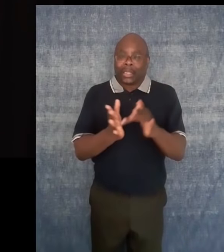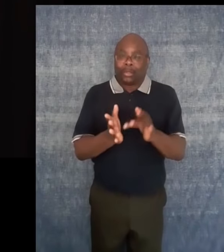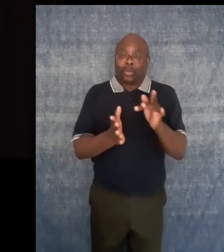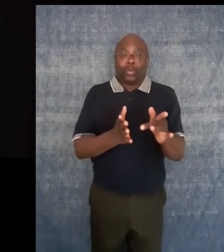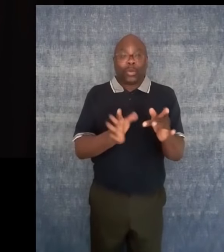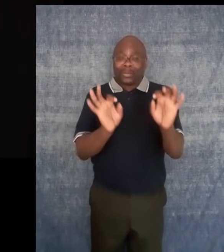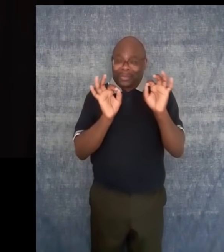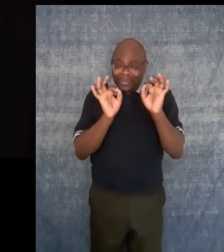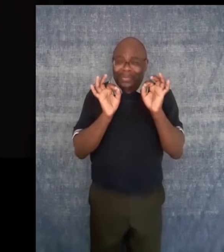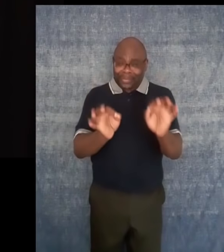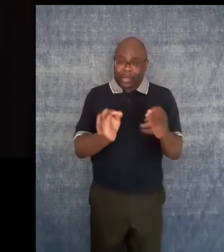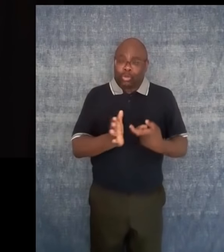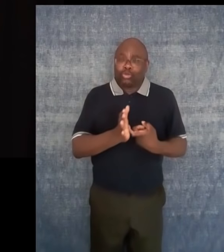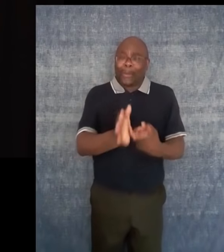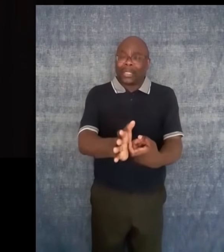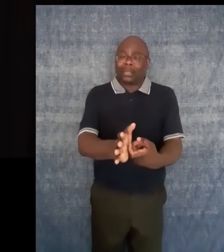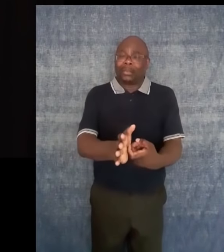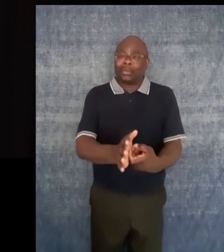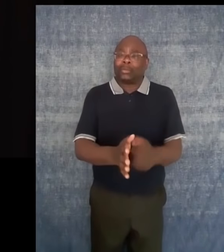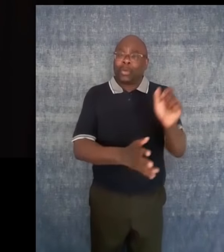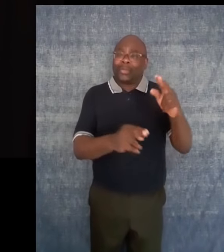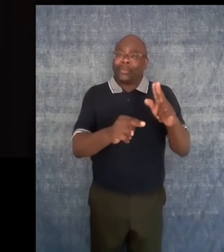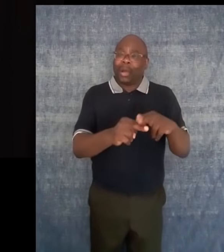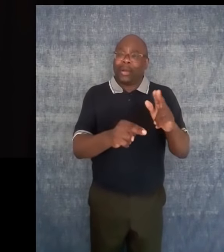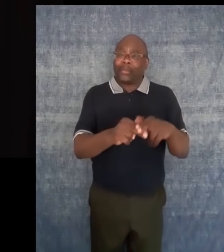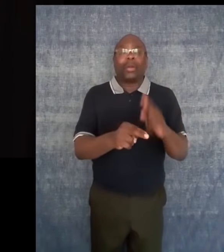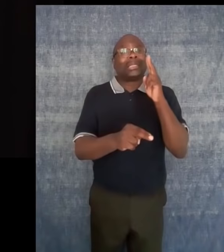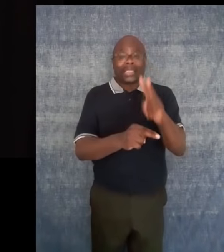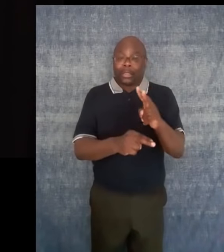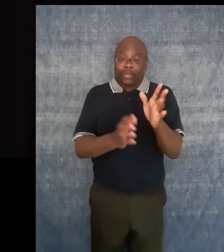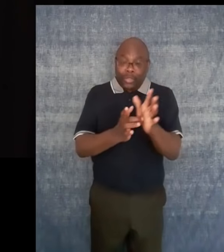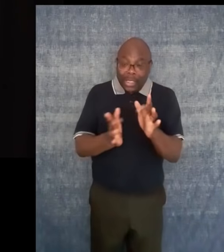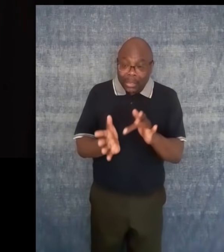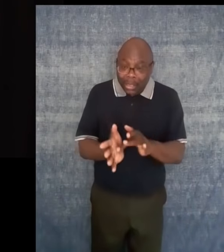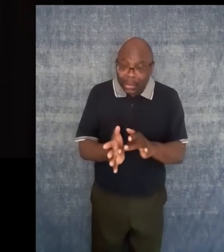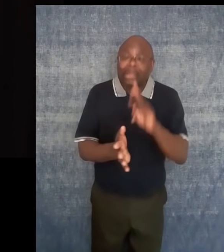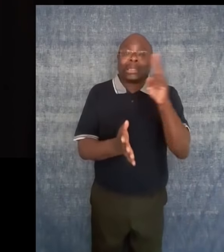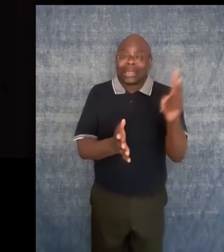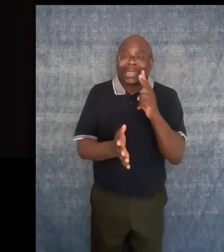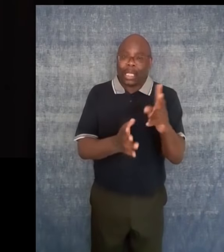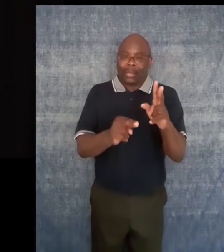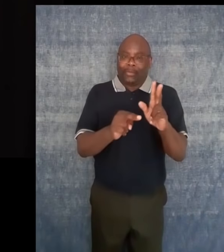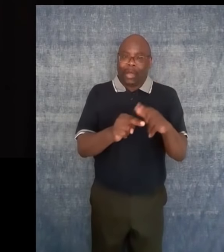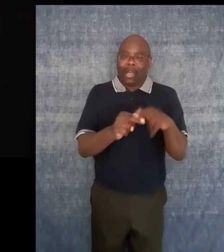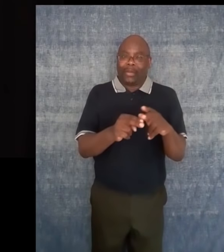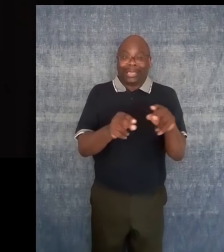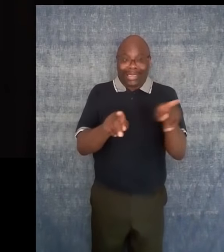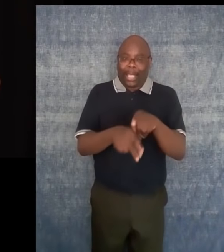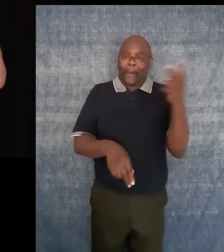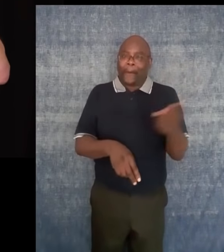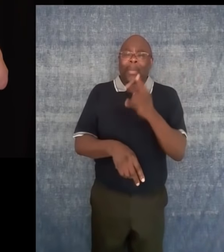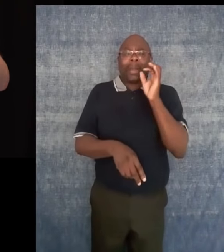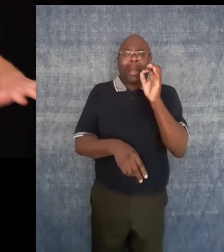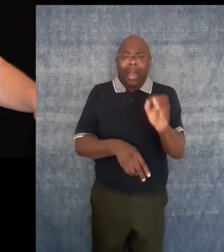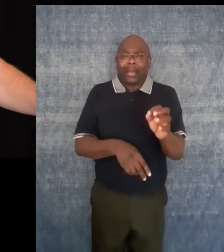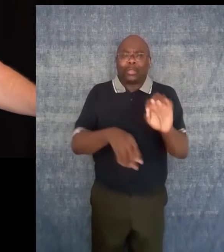the exact representation of the Father. If we've seen you, Jesus, we have seen what the Father's like. We ask